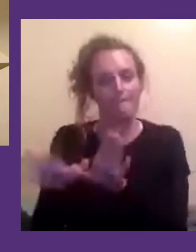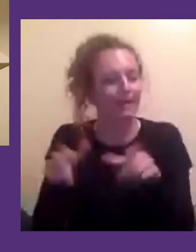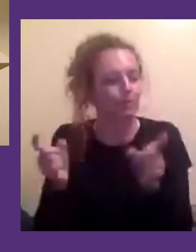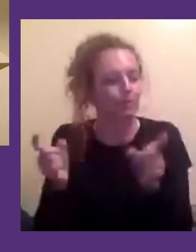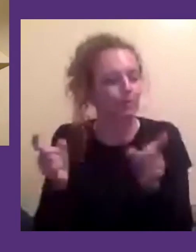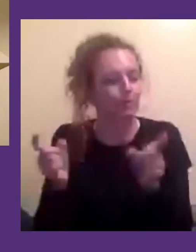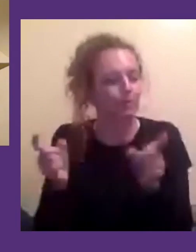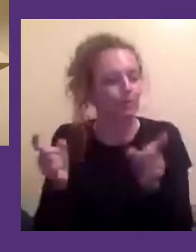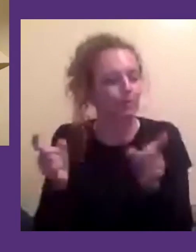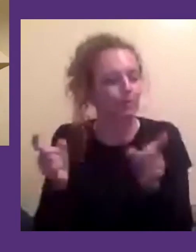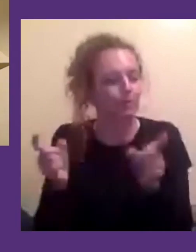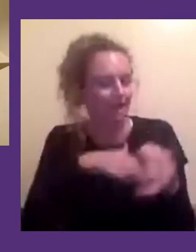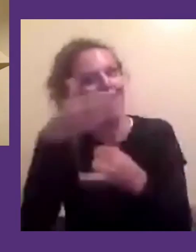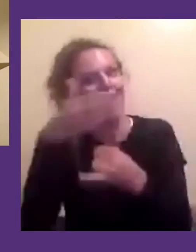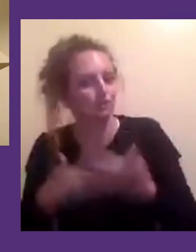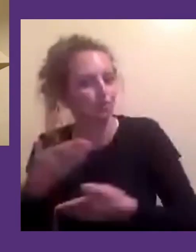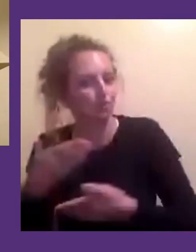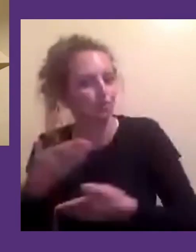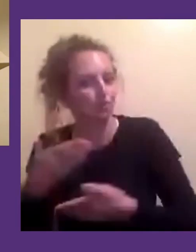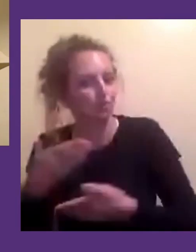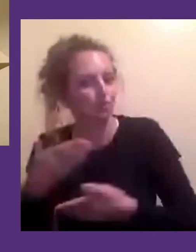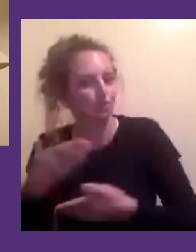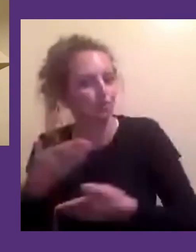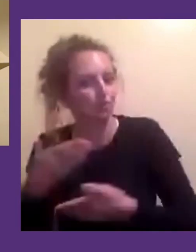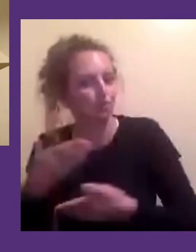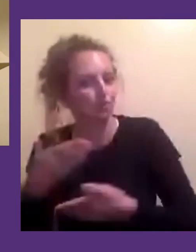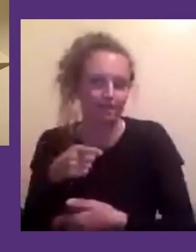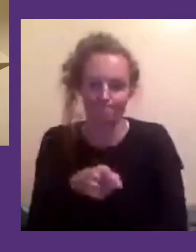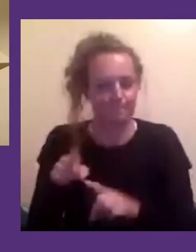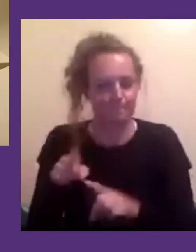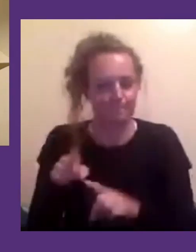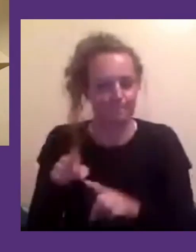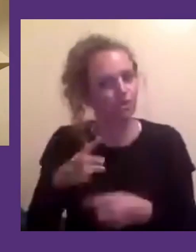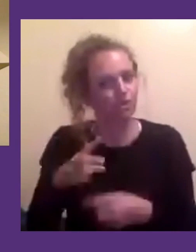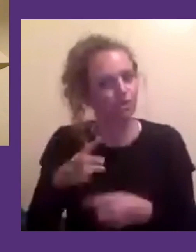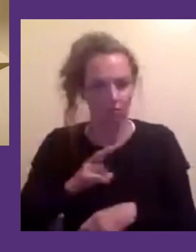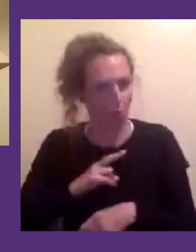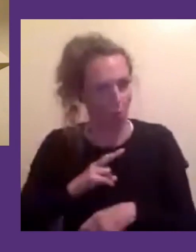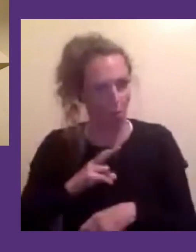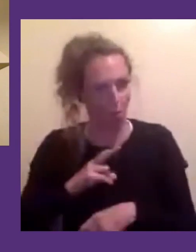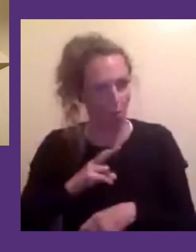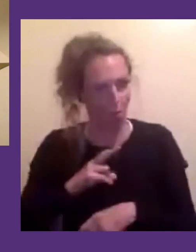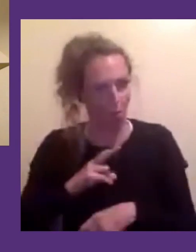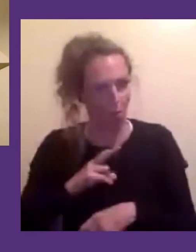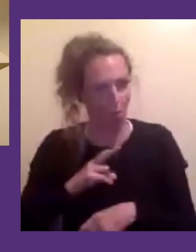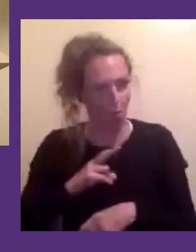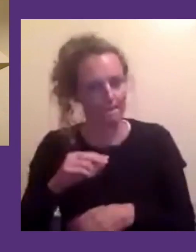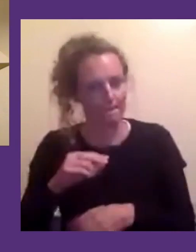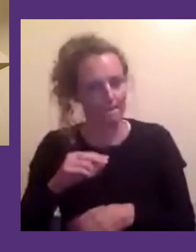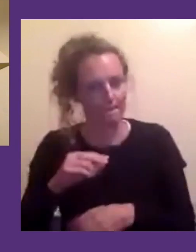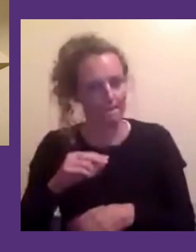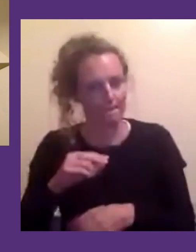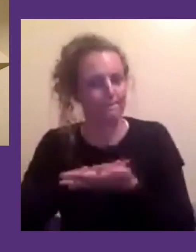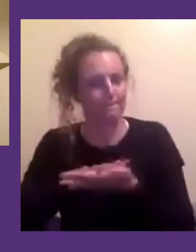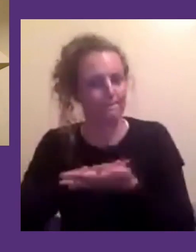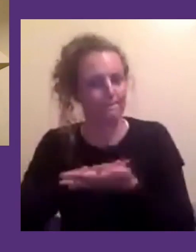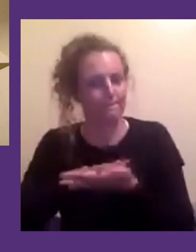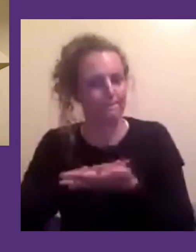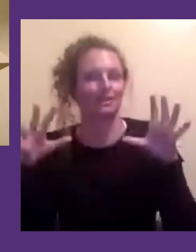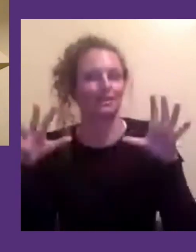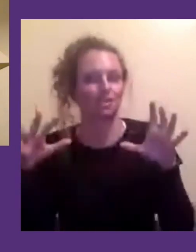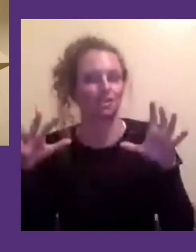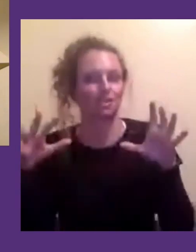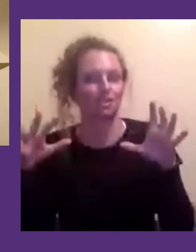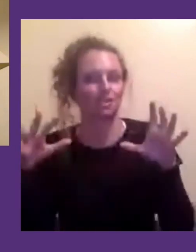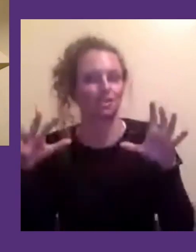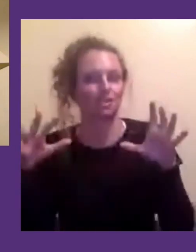so she's less of a person. We need some magic to fix. Yes. What do you think we could do in that scenario? We've got an Ariel who can't talk.